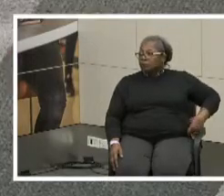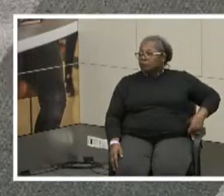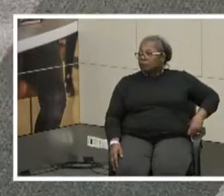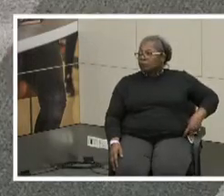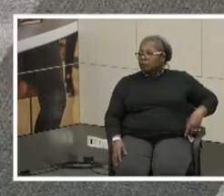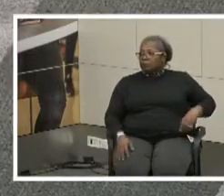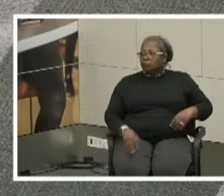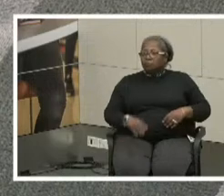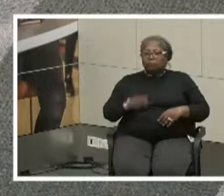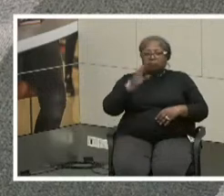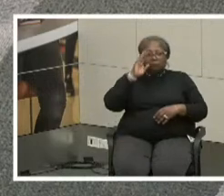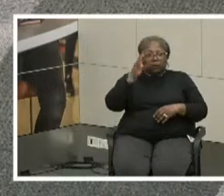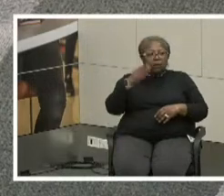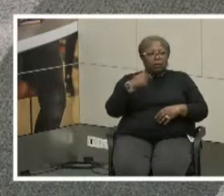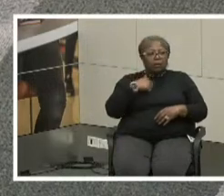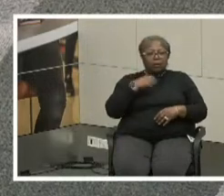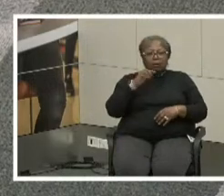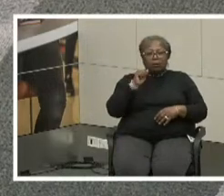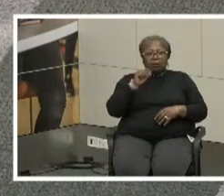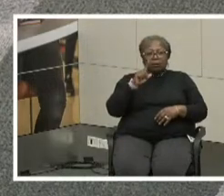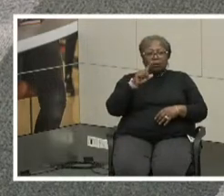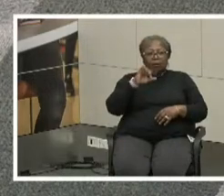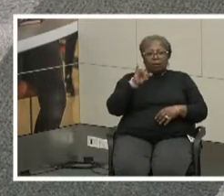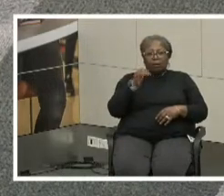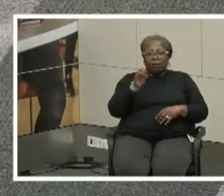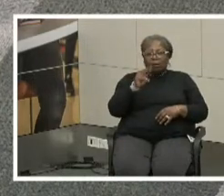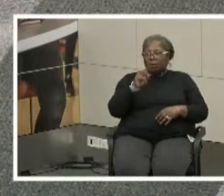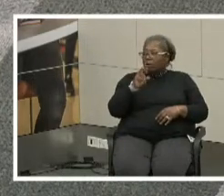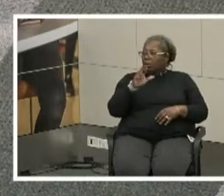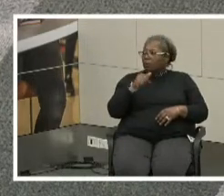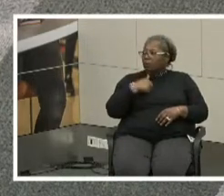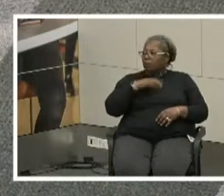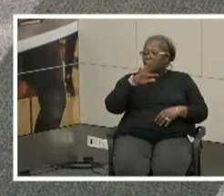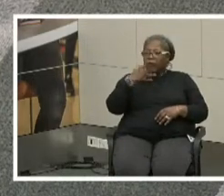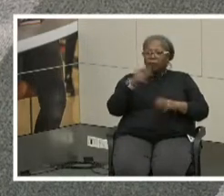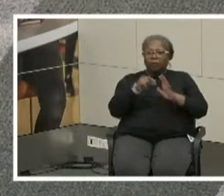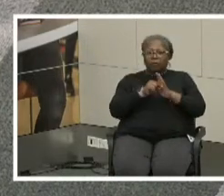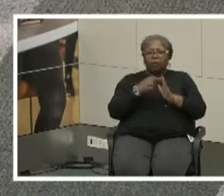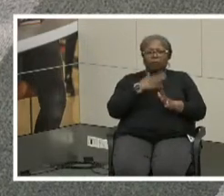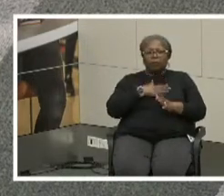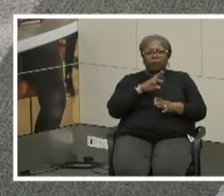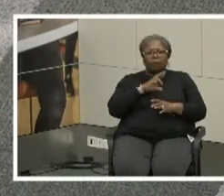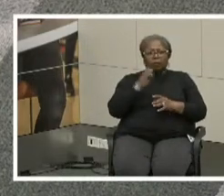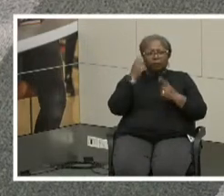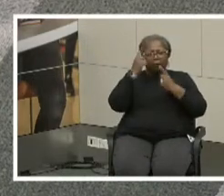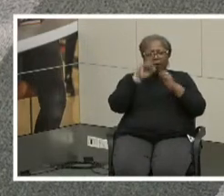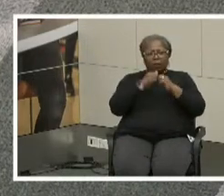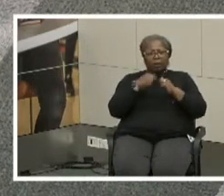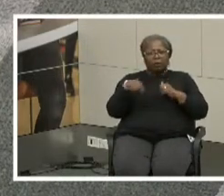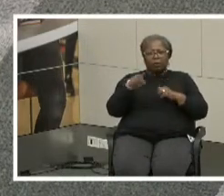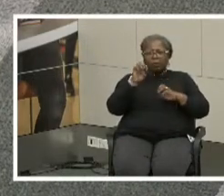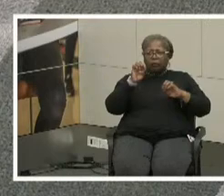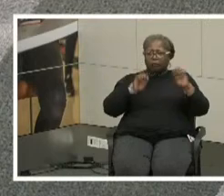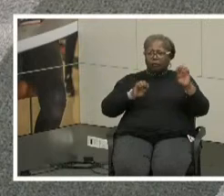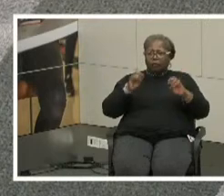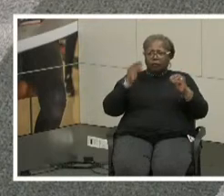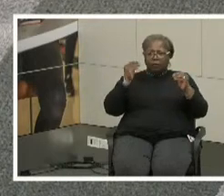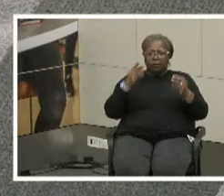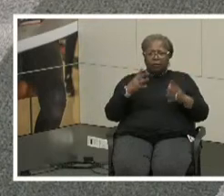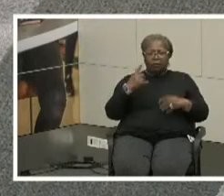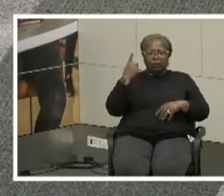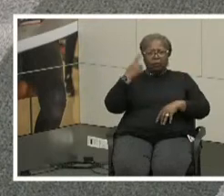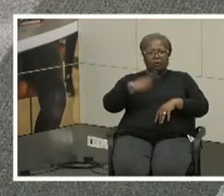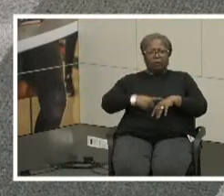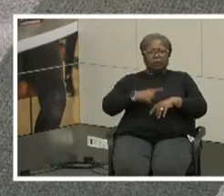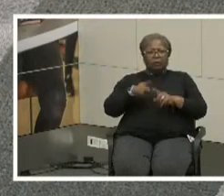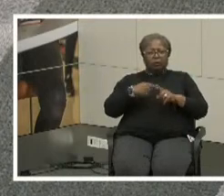go ahead hi I'm Alejandra and I am in the fifth grade please reconsider the way you evaluate teachers one